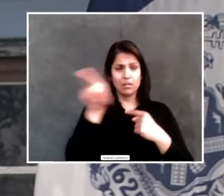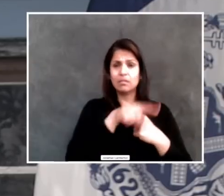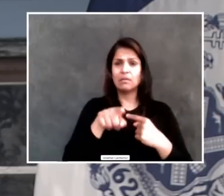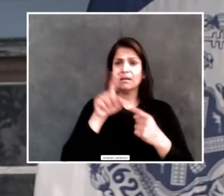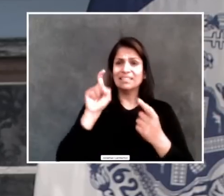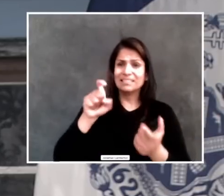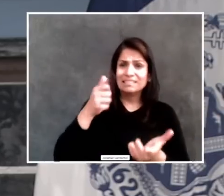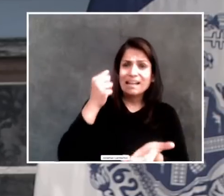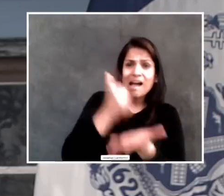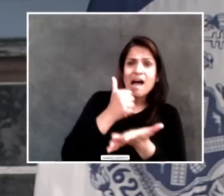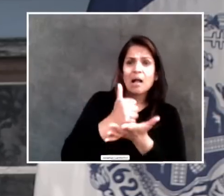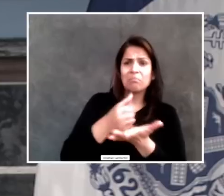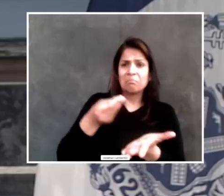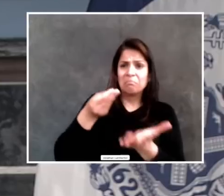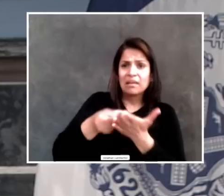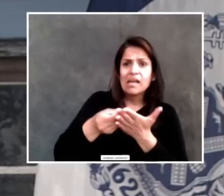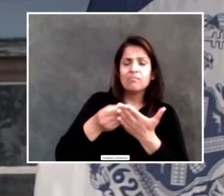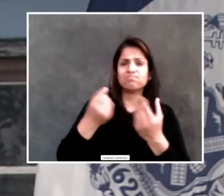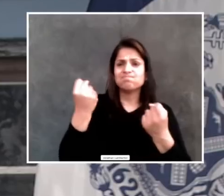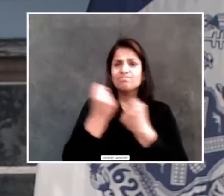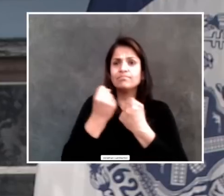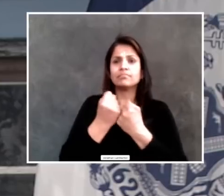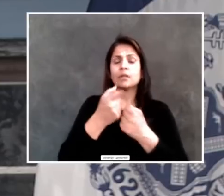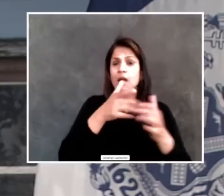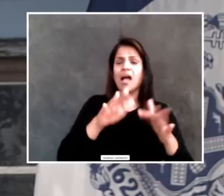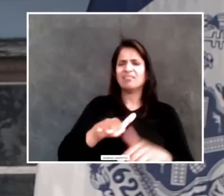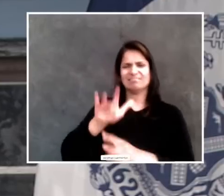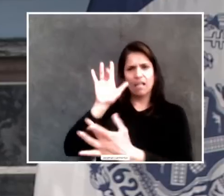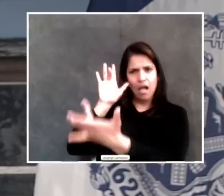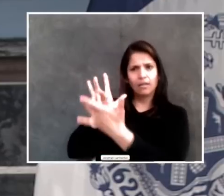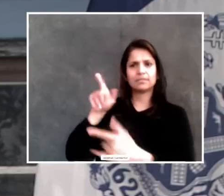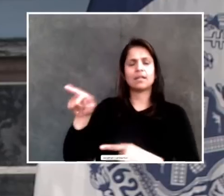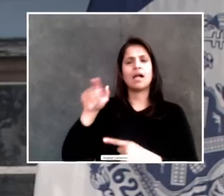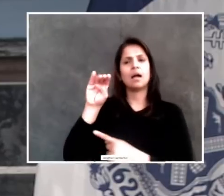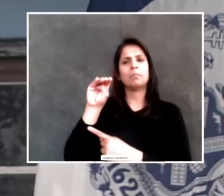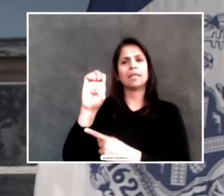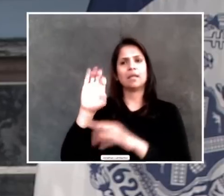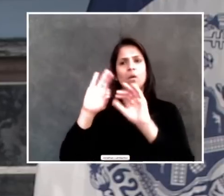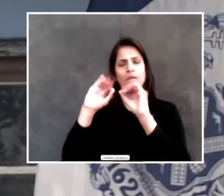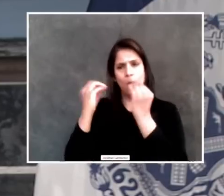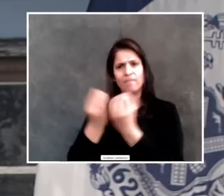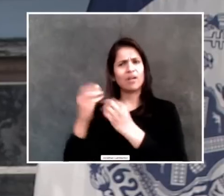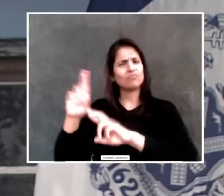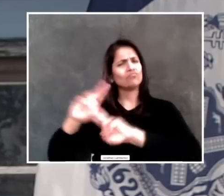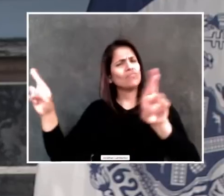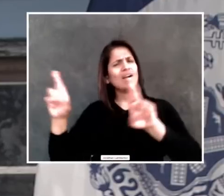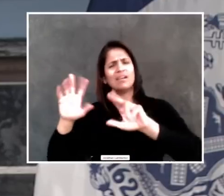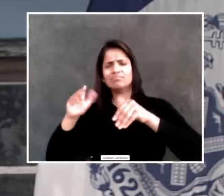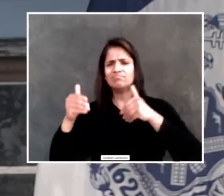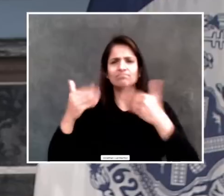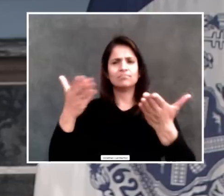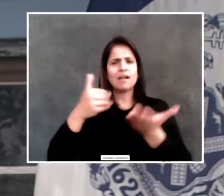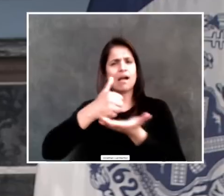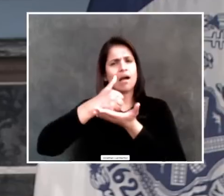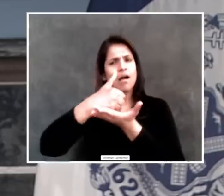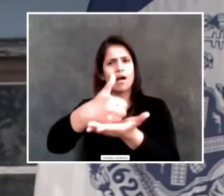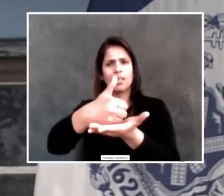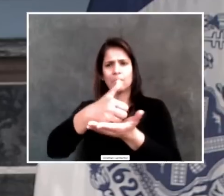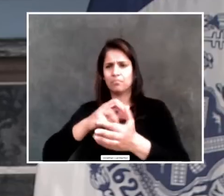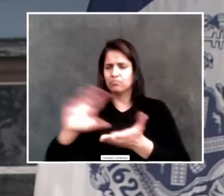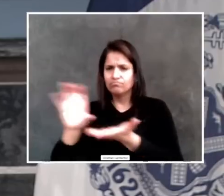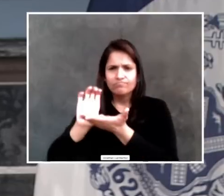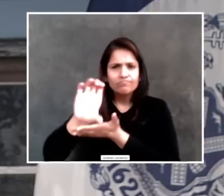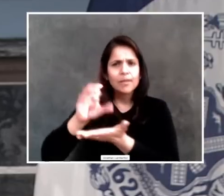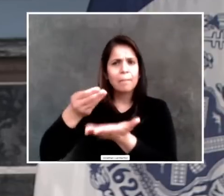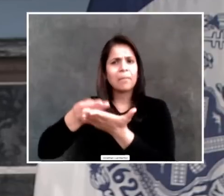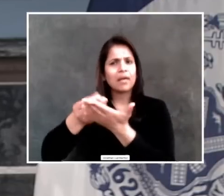in my mind, and the doctors can speak to this, the driver of this huge uptick in deaths at